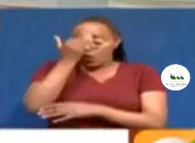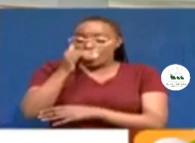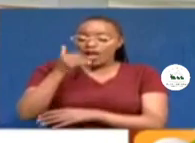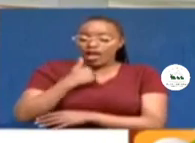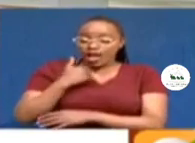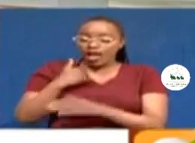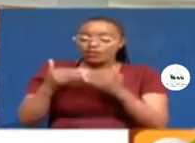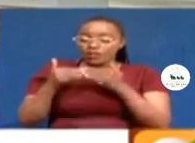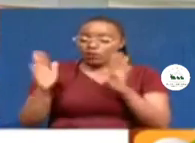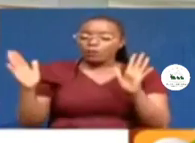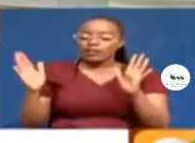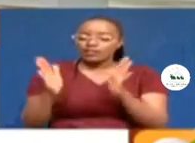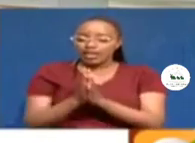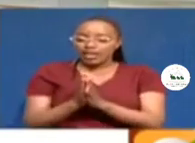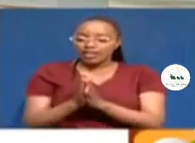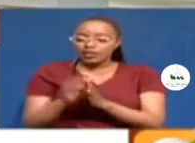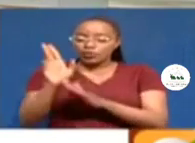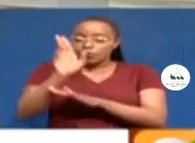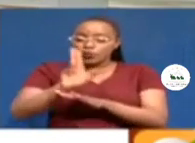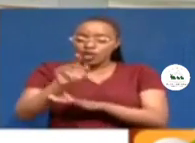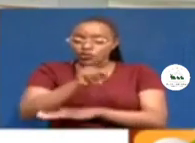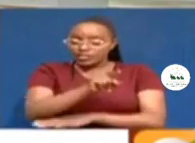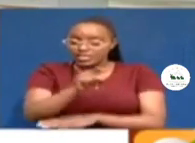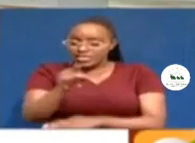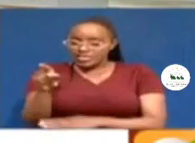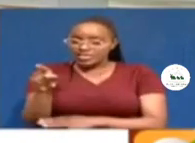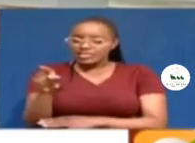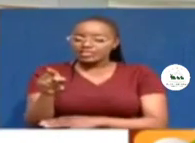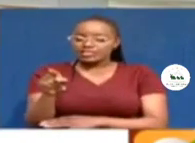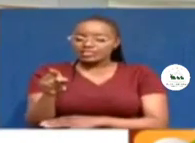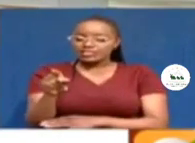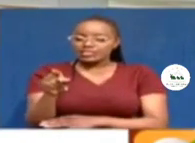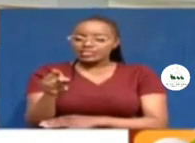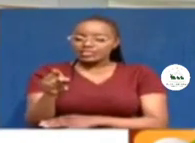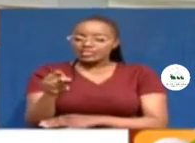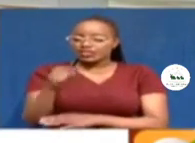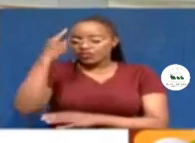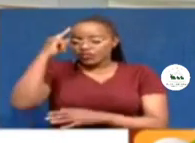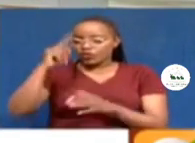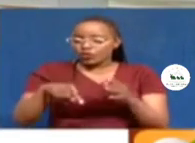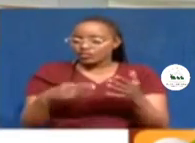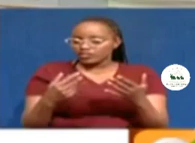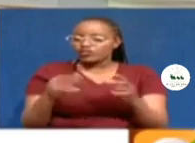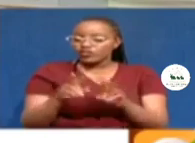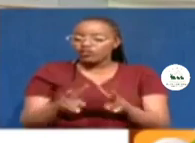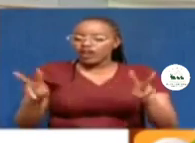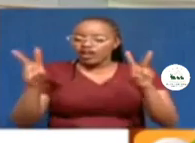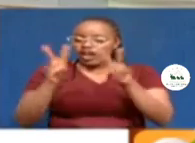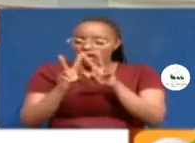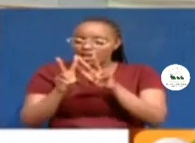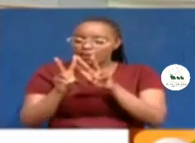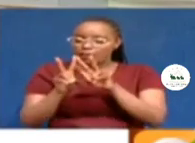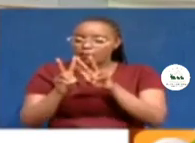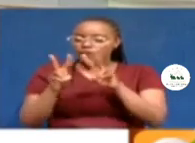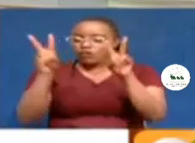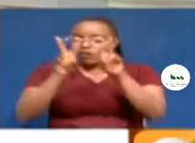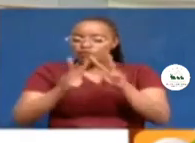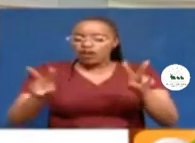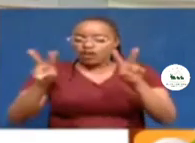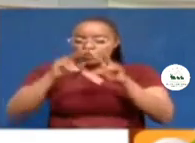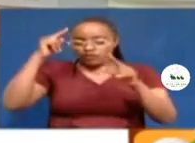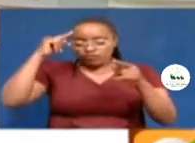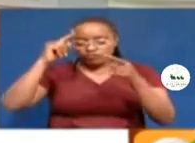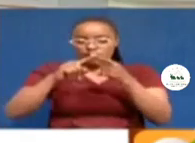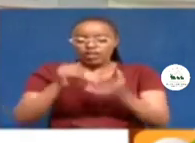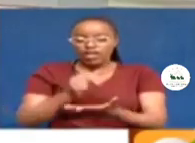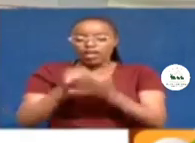the op-eds, and we are using them for the valuable purpose of